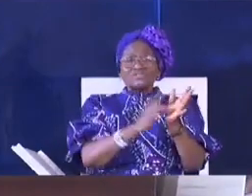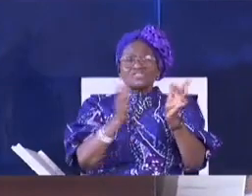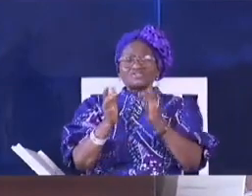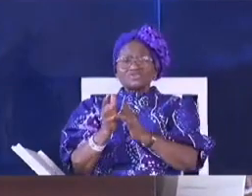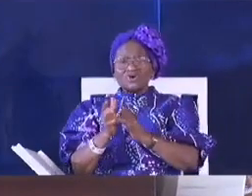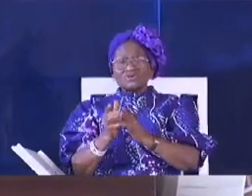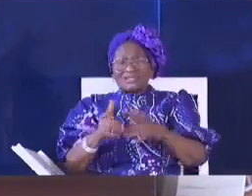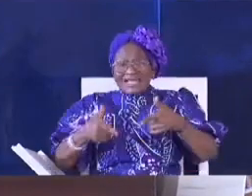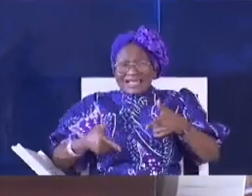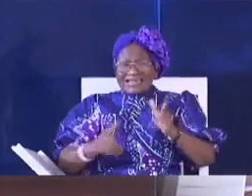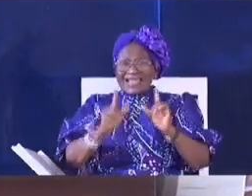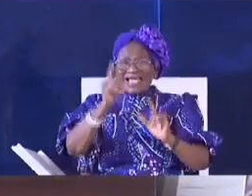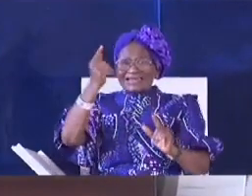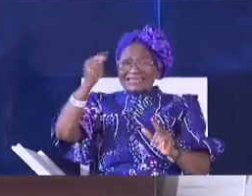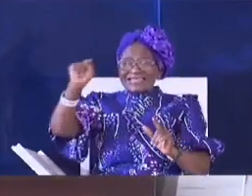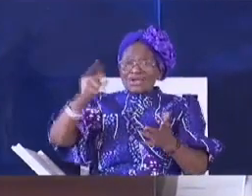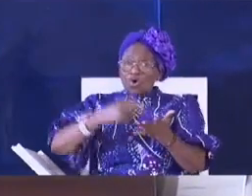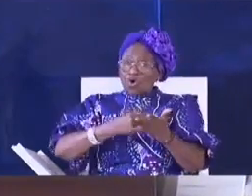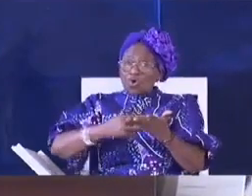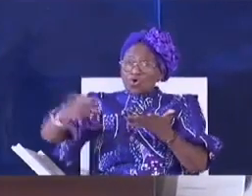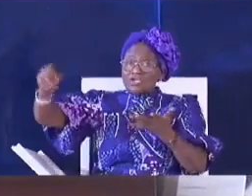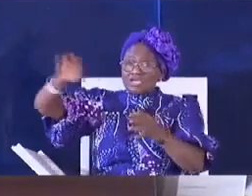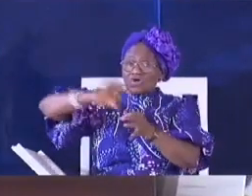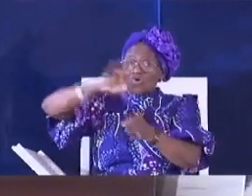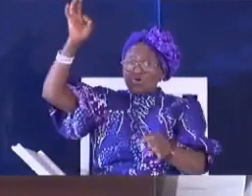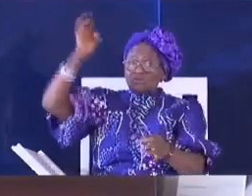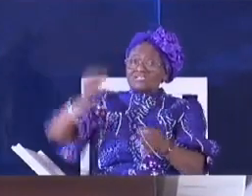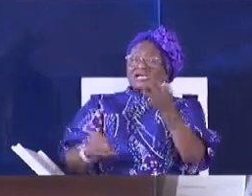let the Holy Ghost fire fall on me.